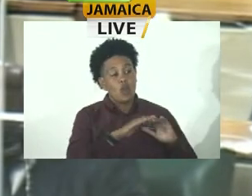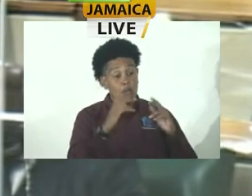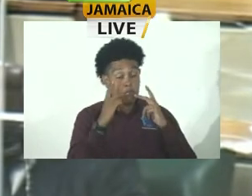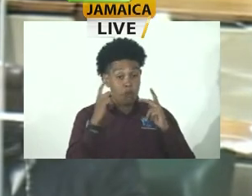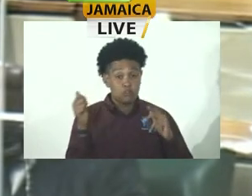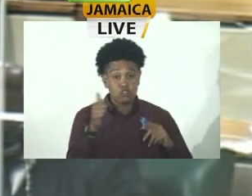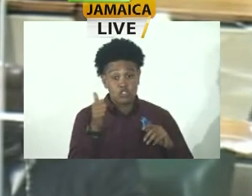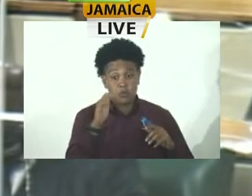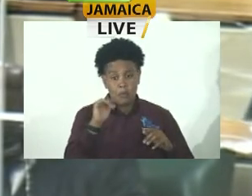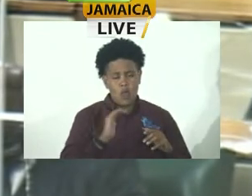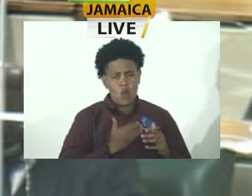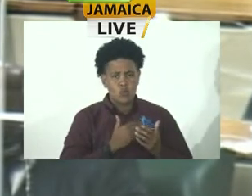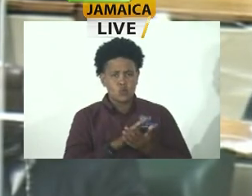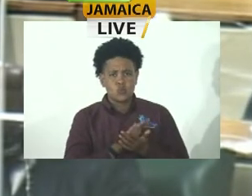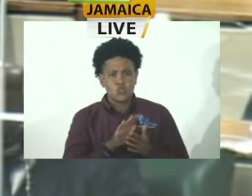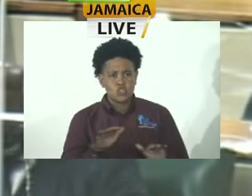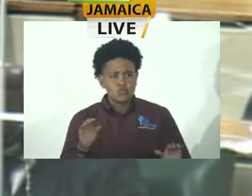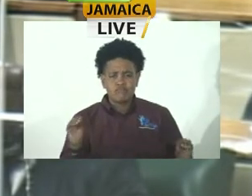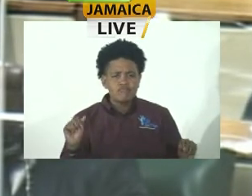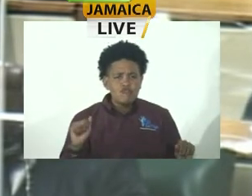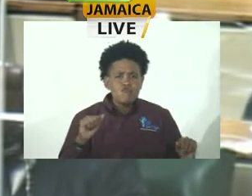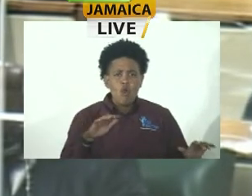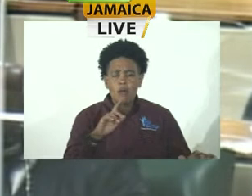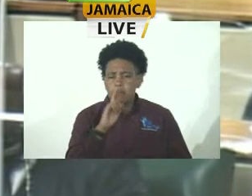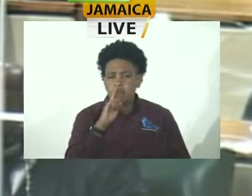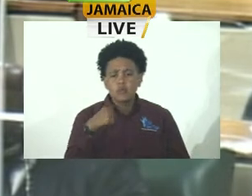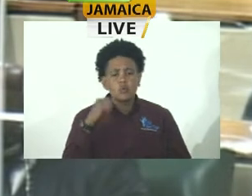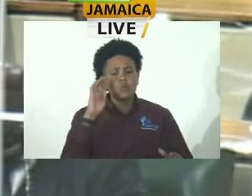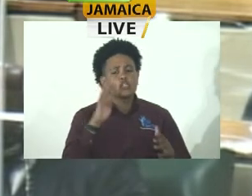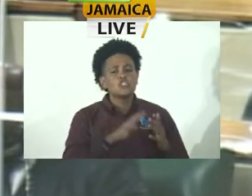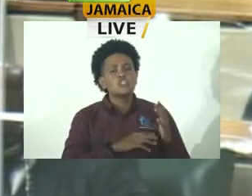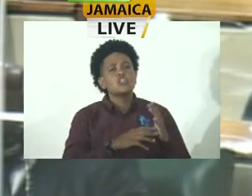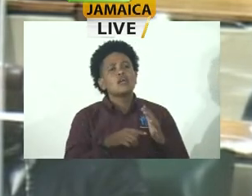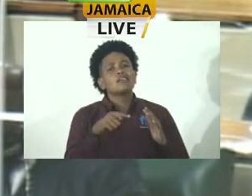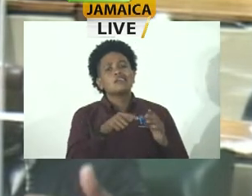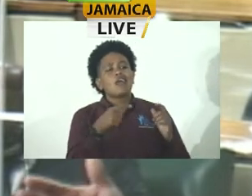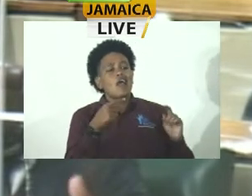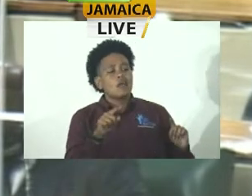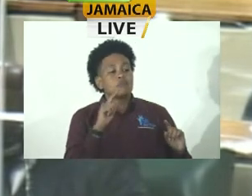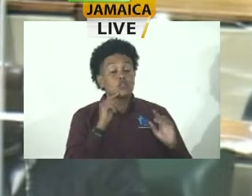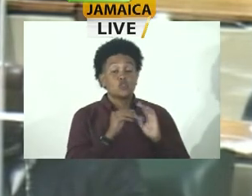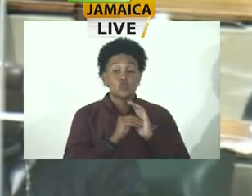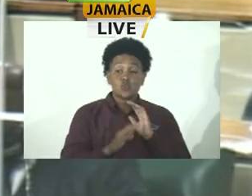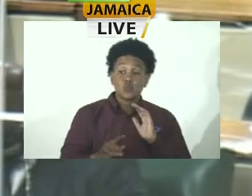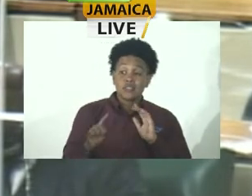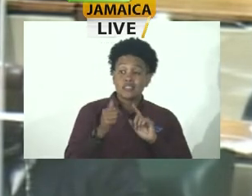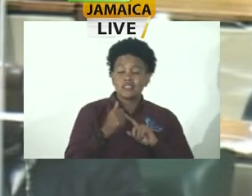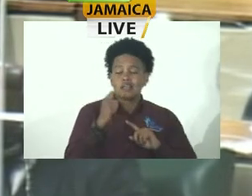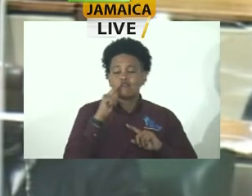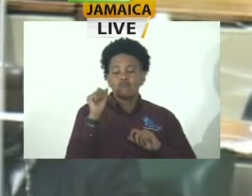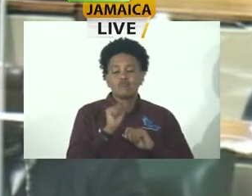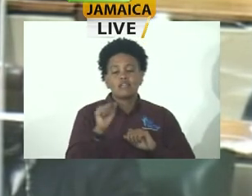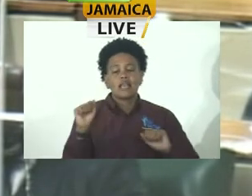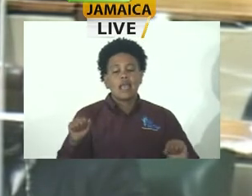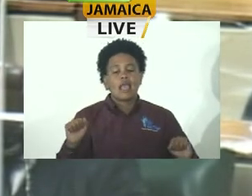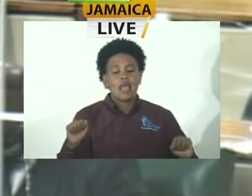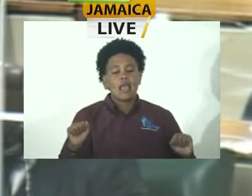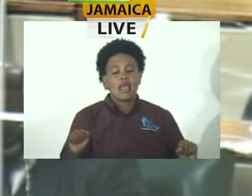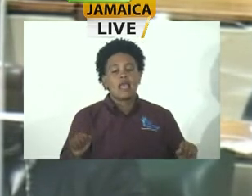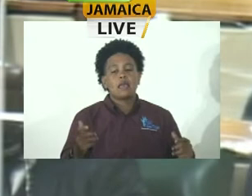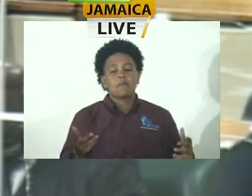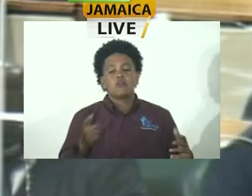children so we are going to be scheduling it as such that students are able to